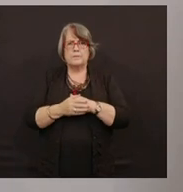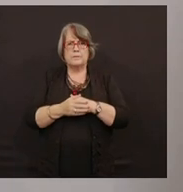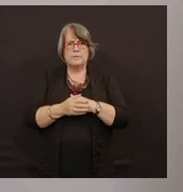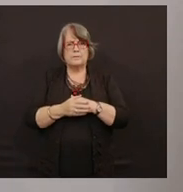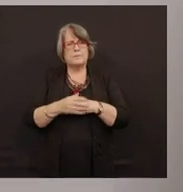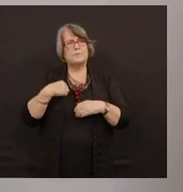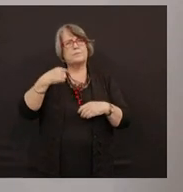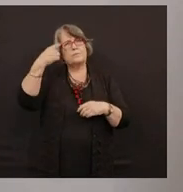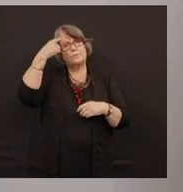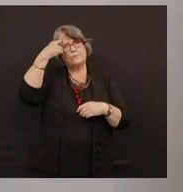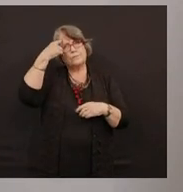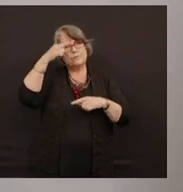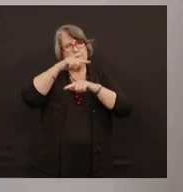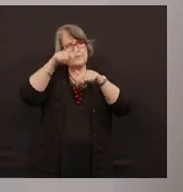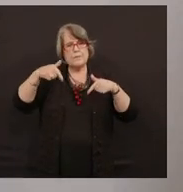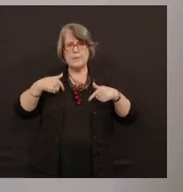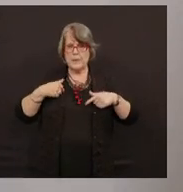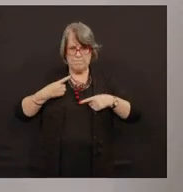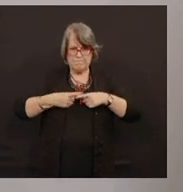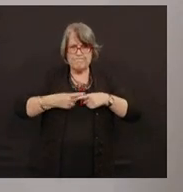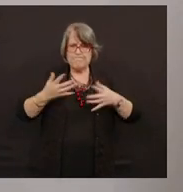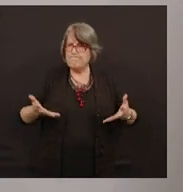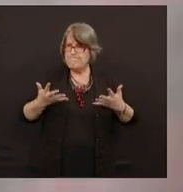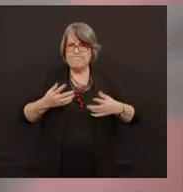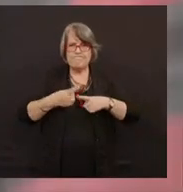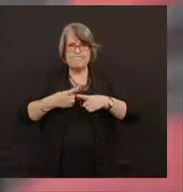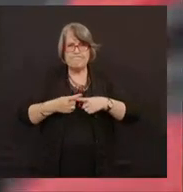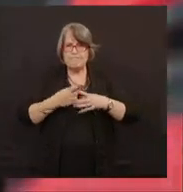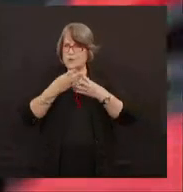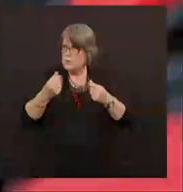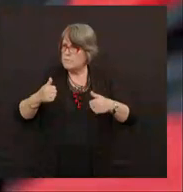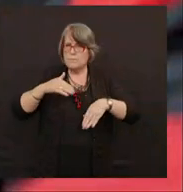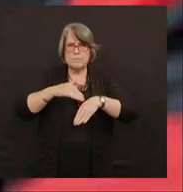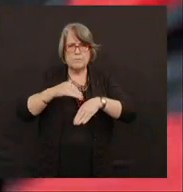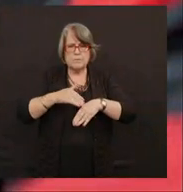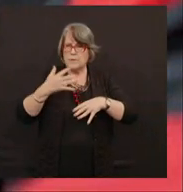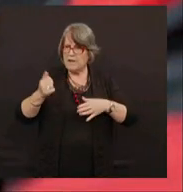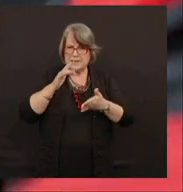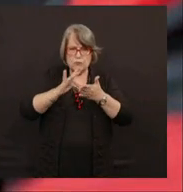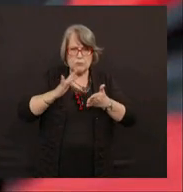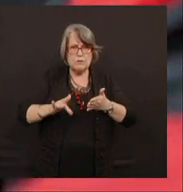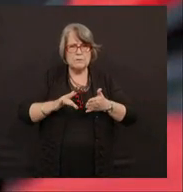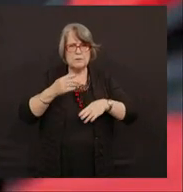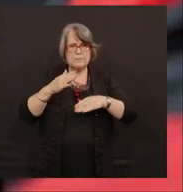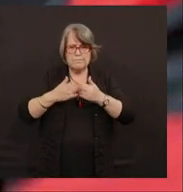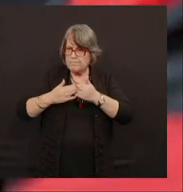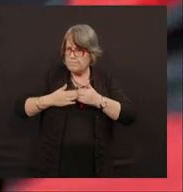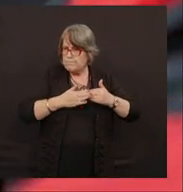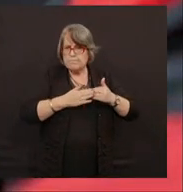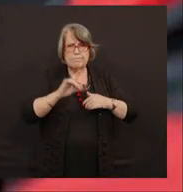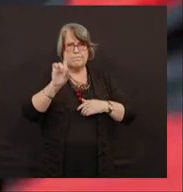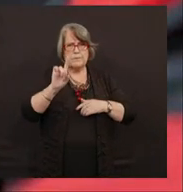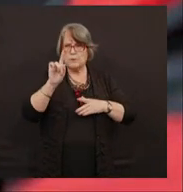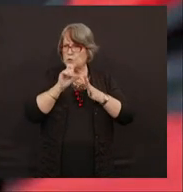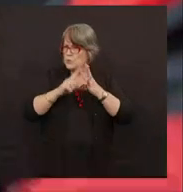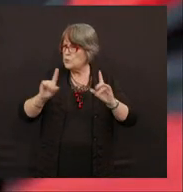I think we've got this urgency, this sense that we need to solve these problems. We've got to get rid of them. We've got to fix them now. What can we